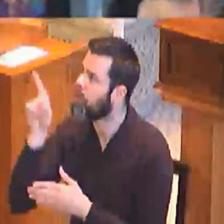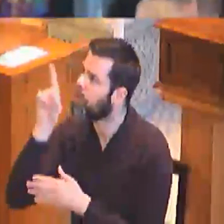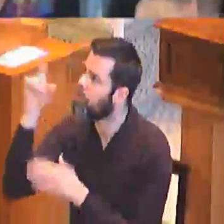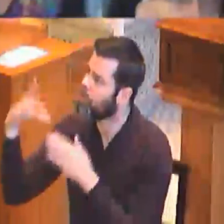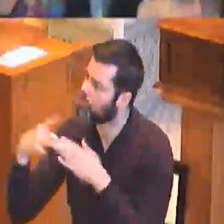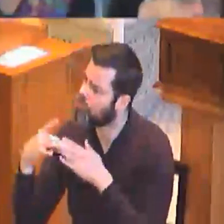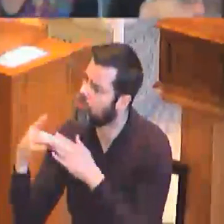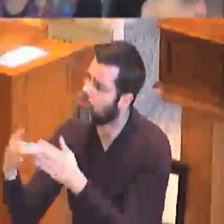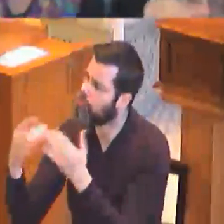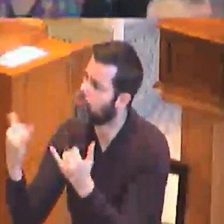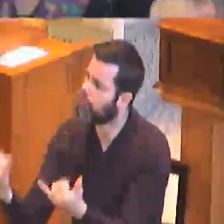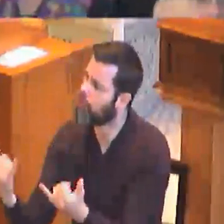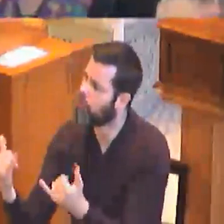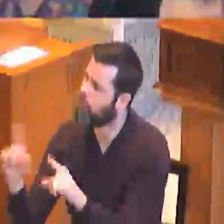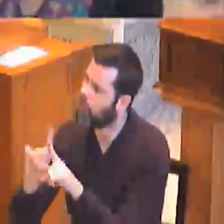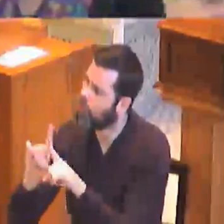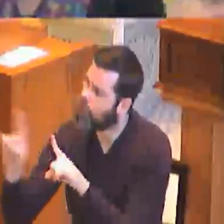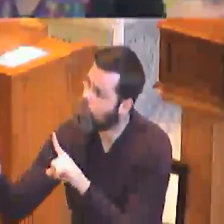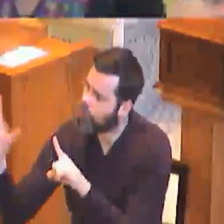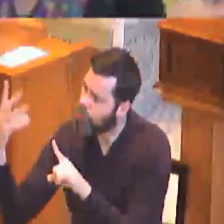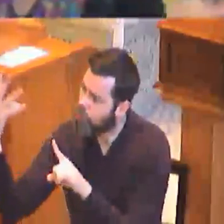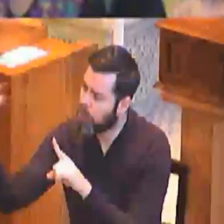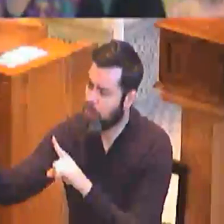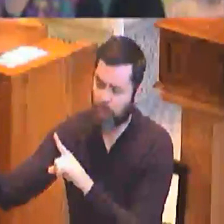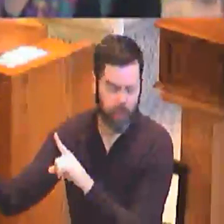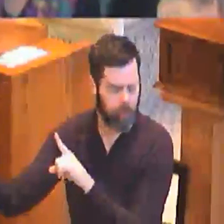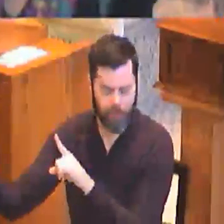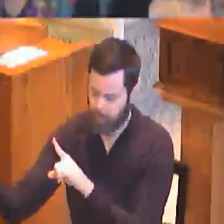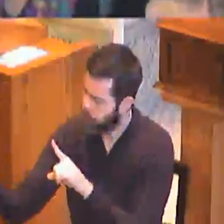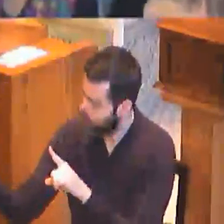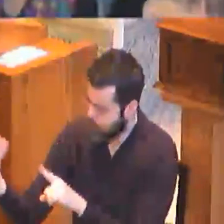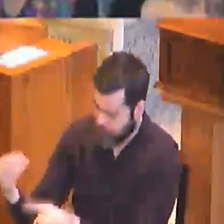brought me this far to leave me.